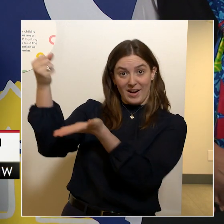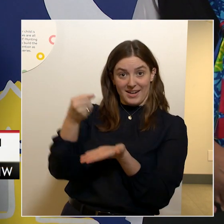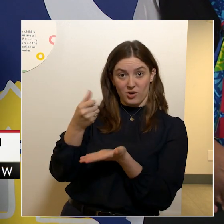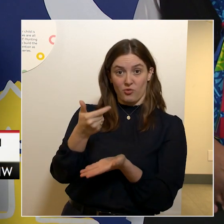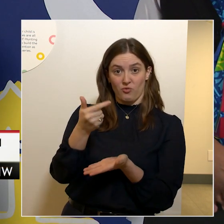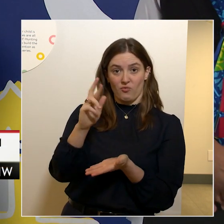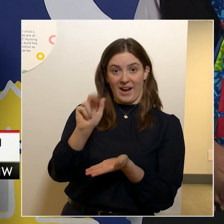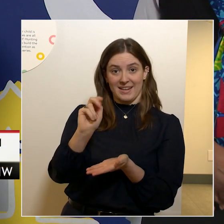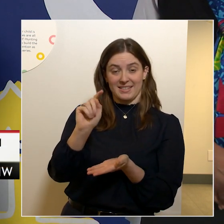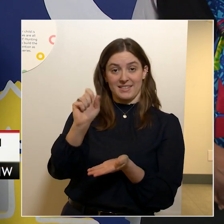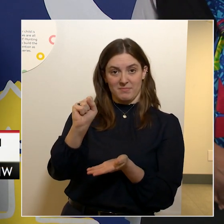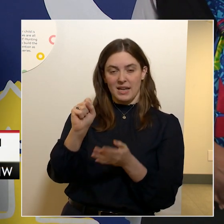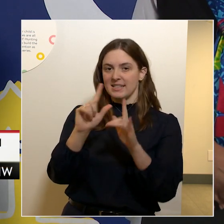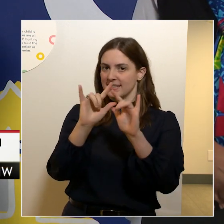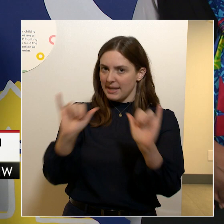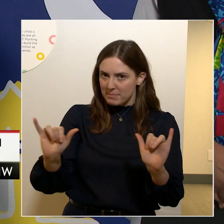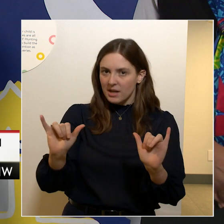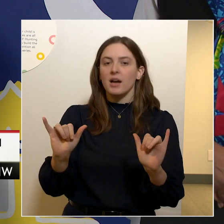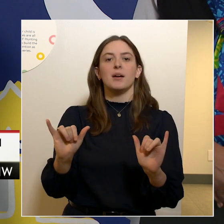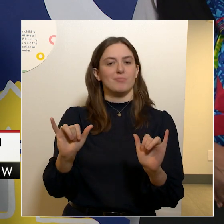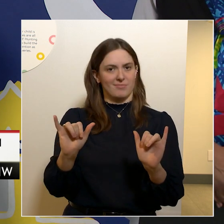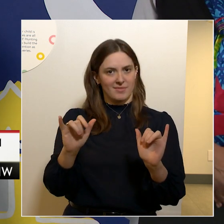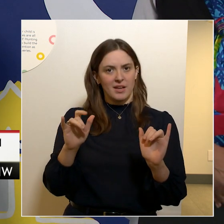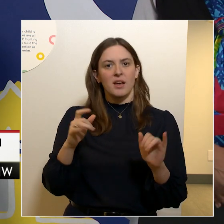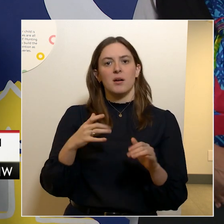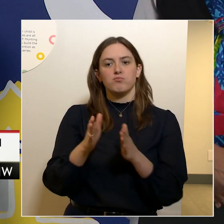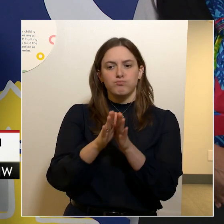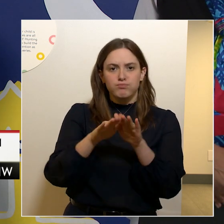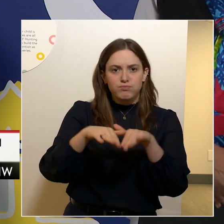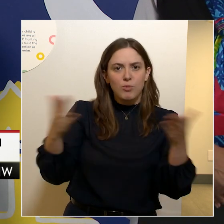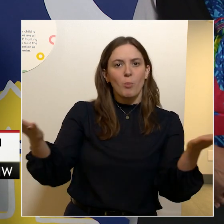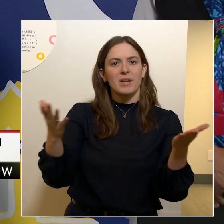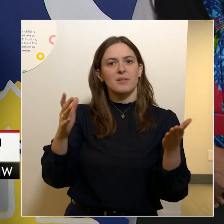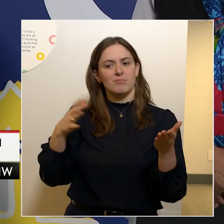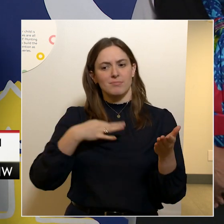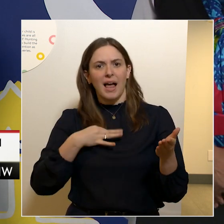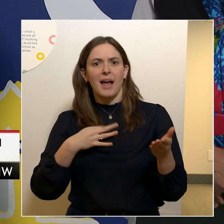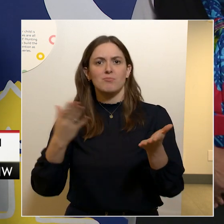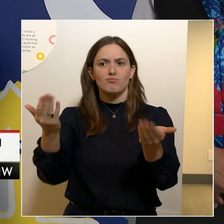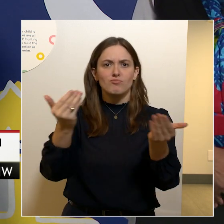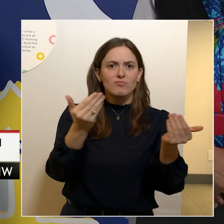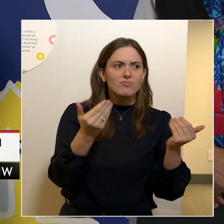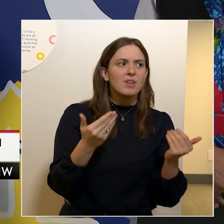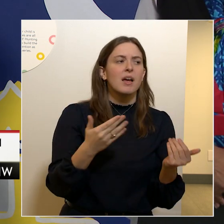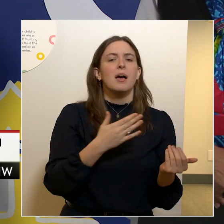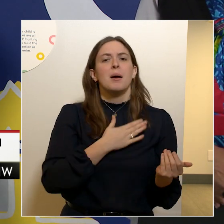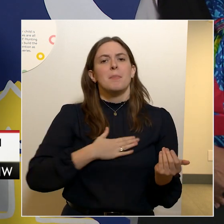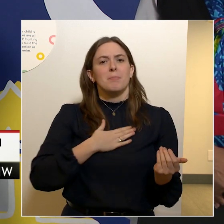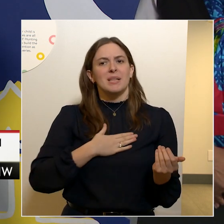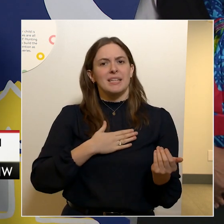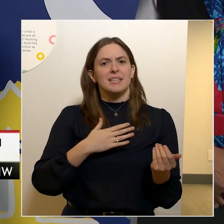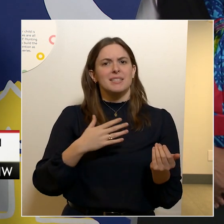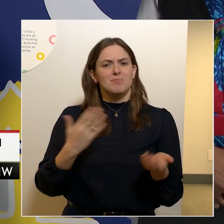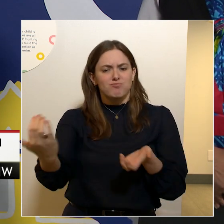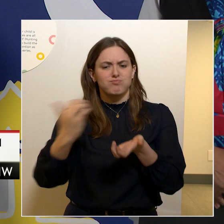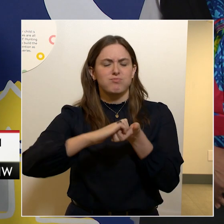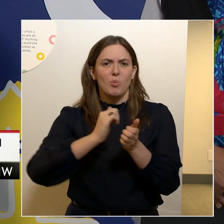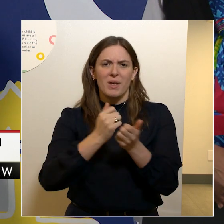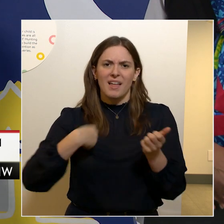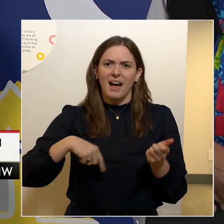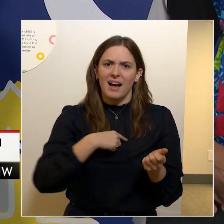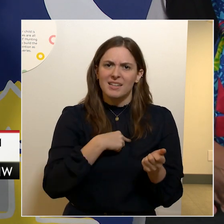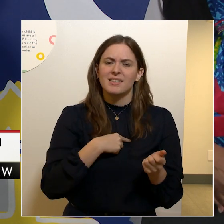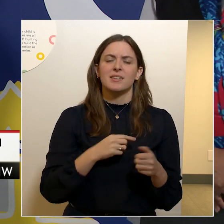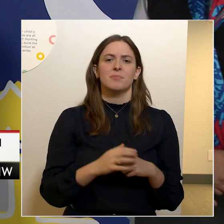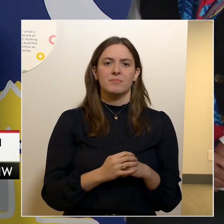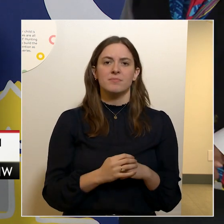want businesses to know that simplicity and predictability is your greatest friend, and we want to be your best partner. We are